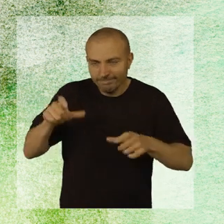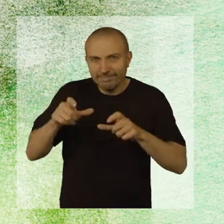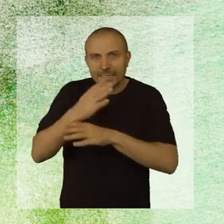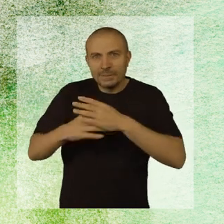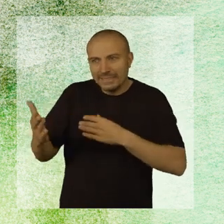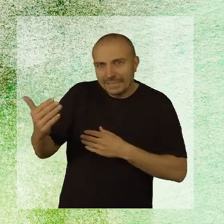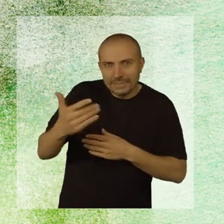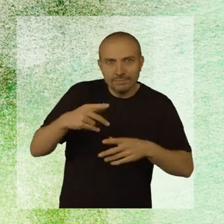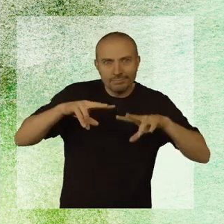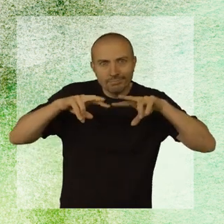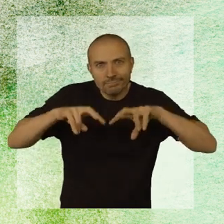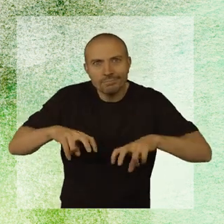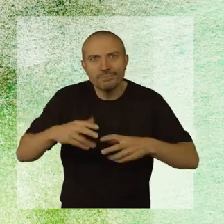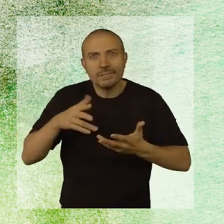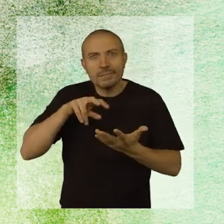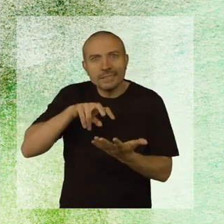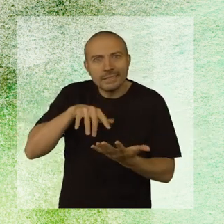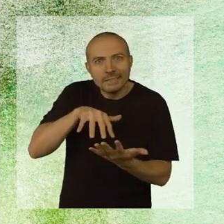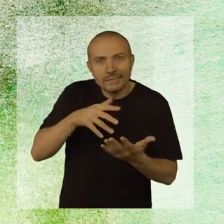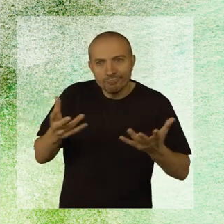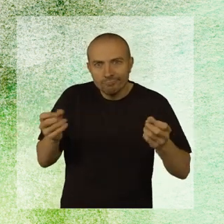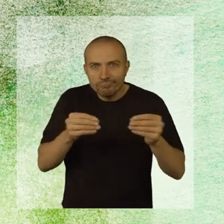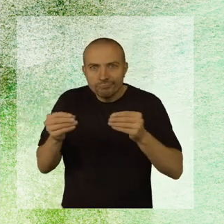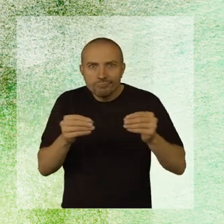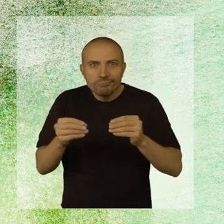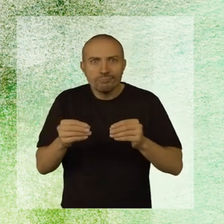really want to do a study of this, to